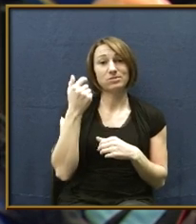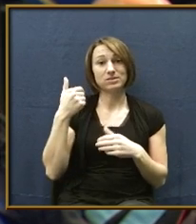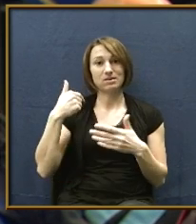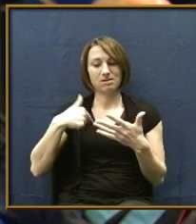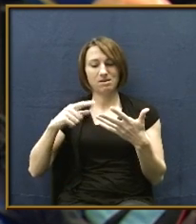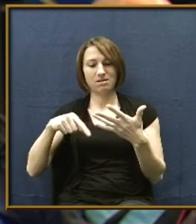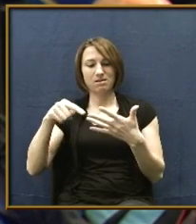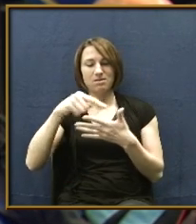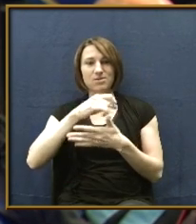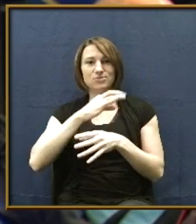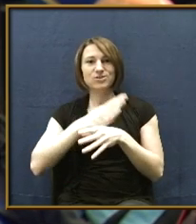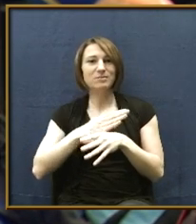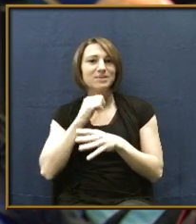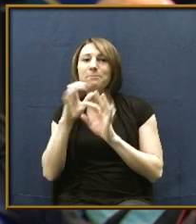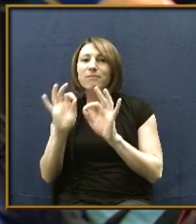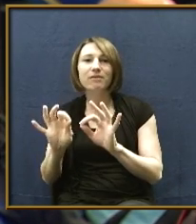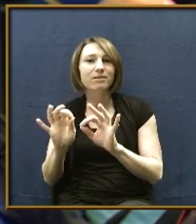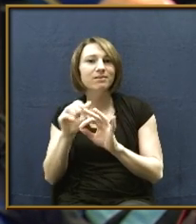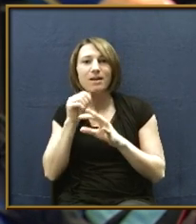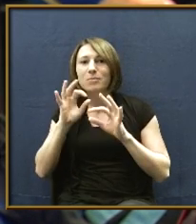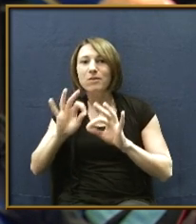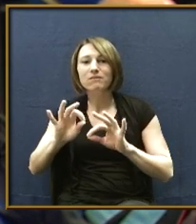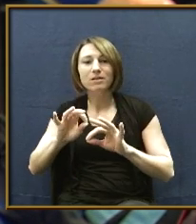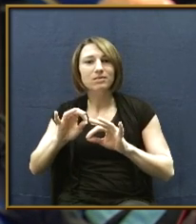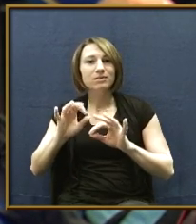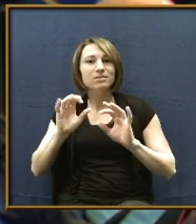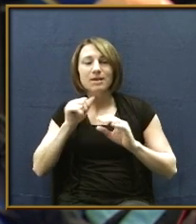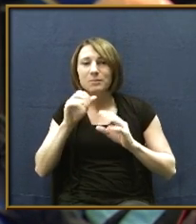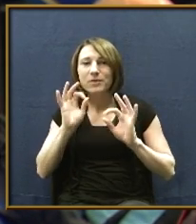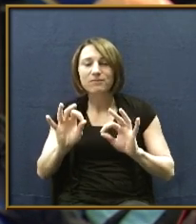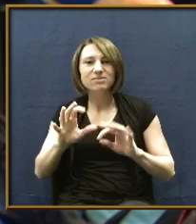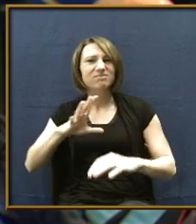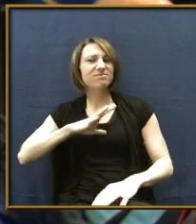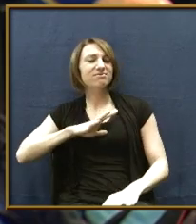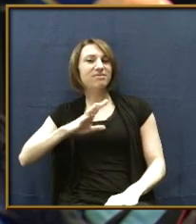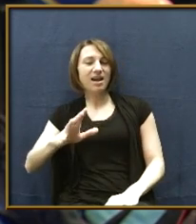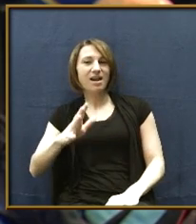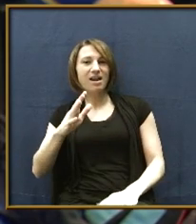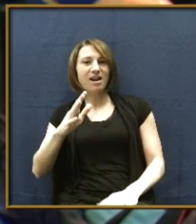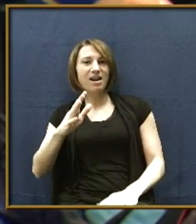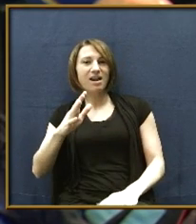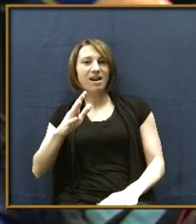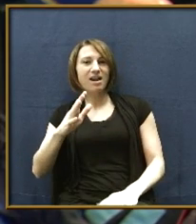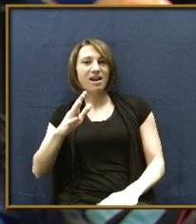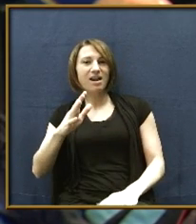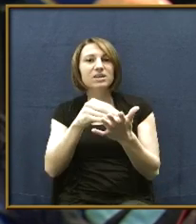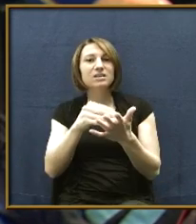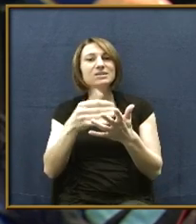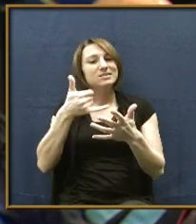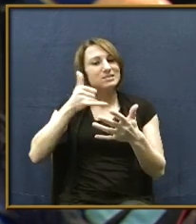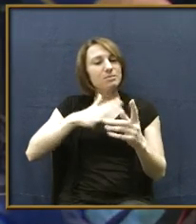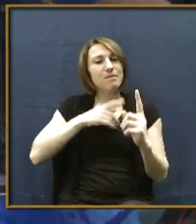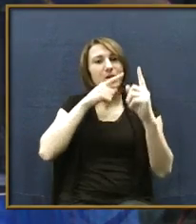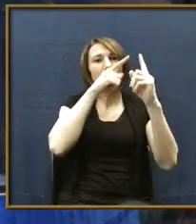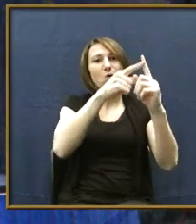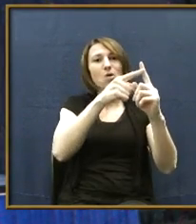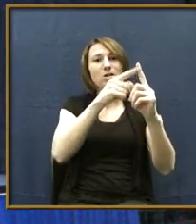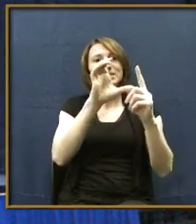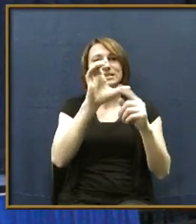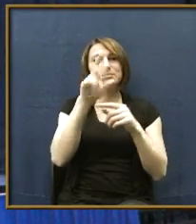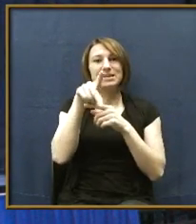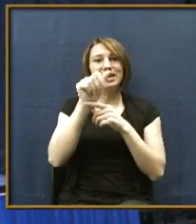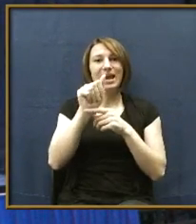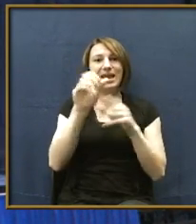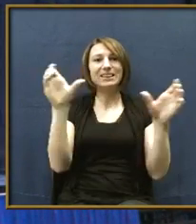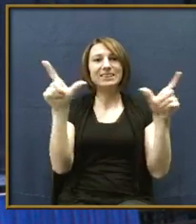resume, and I still wasn't sure how I was going to complete the hours required for my class. That is until